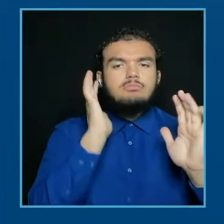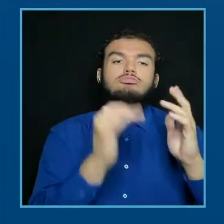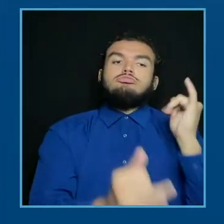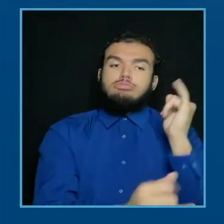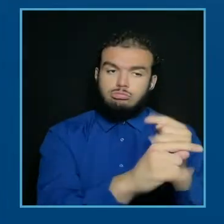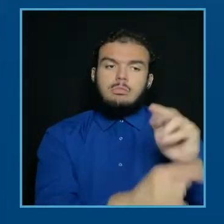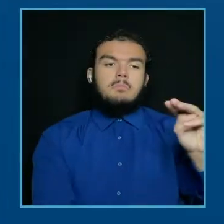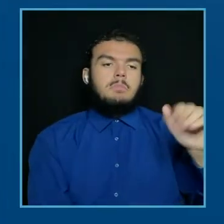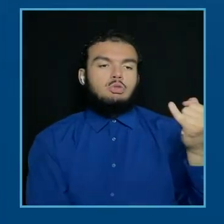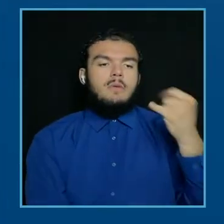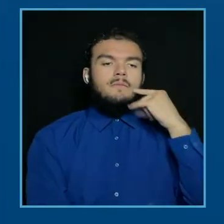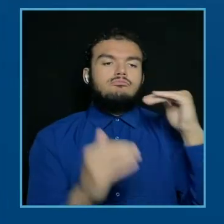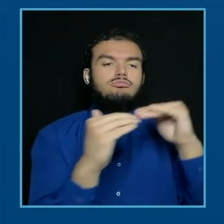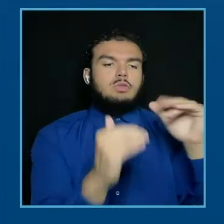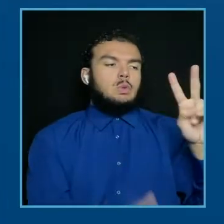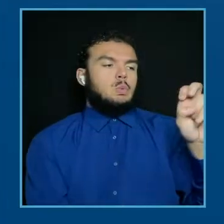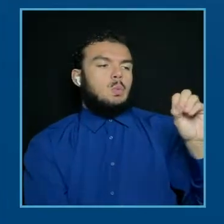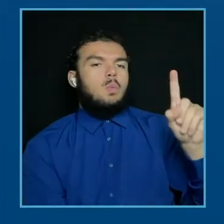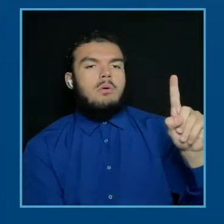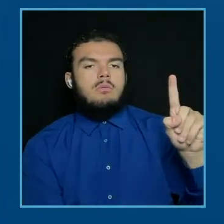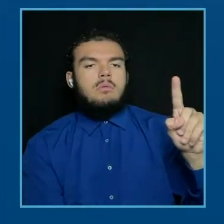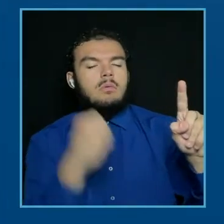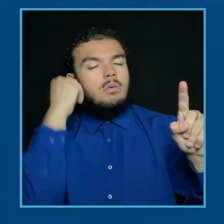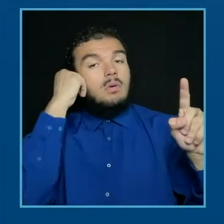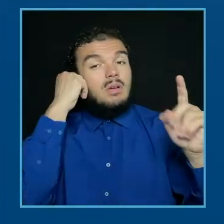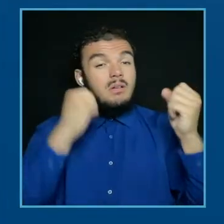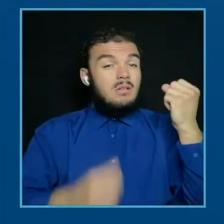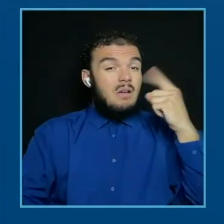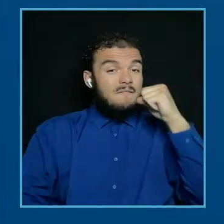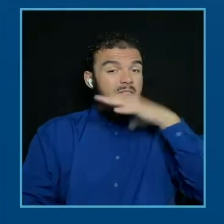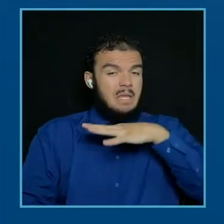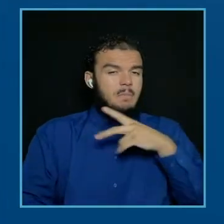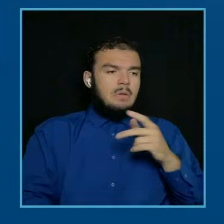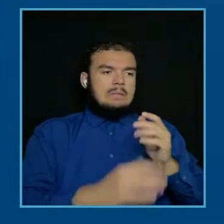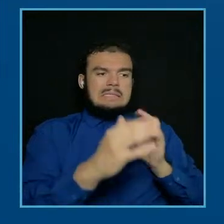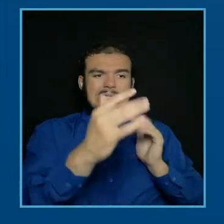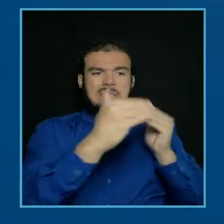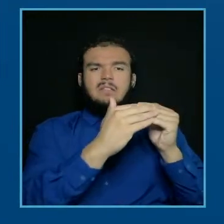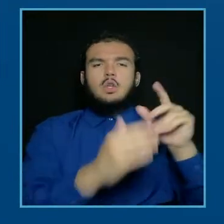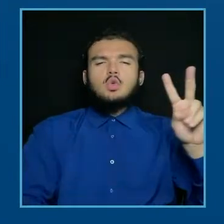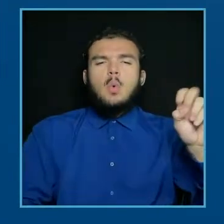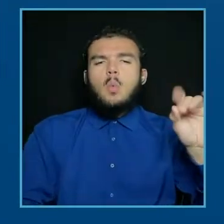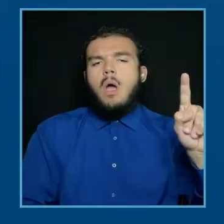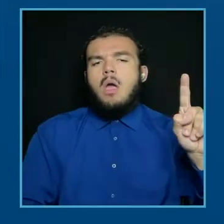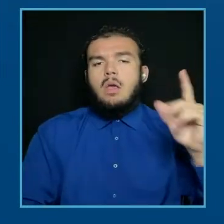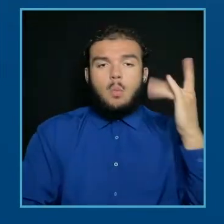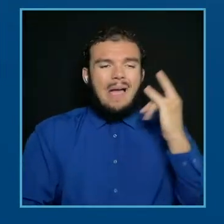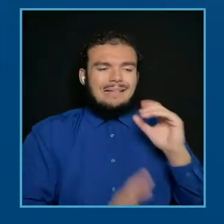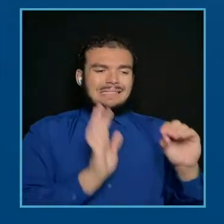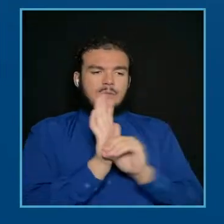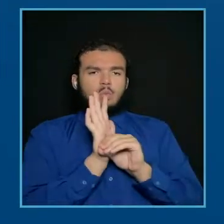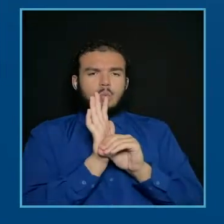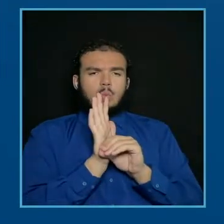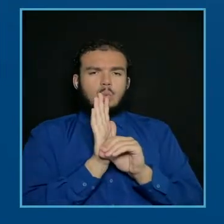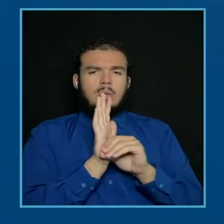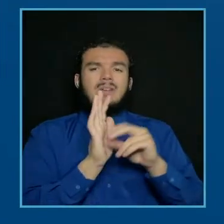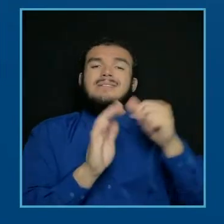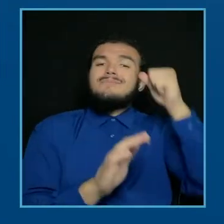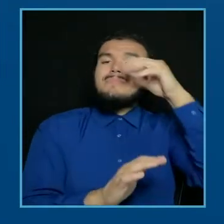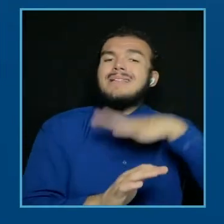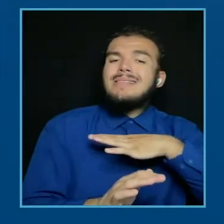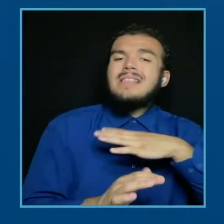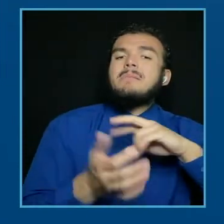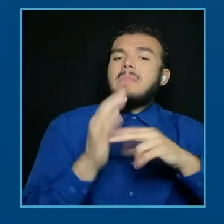of 201. But a female candidate would need 201 votes out of that basket. The male candidate thus had